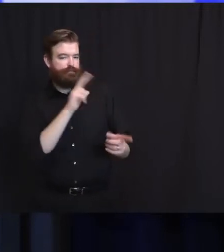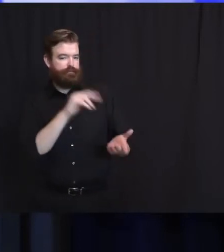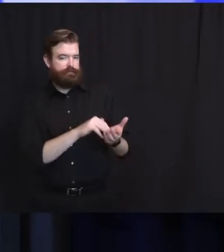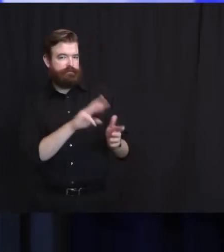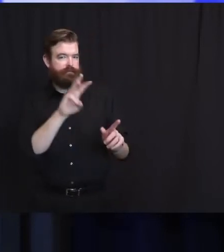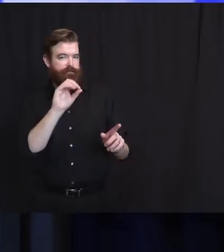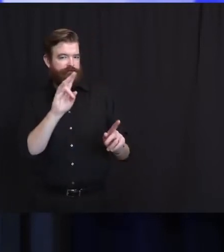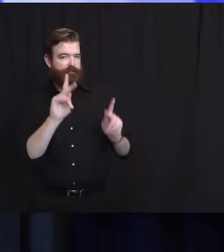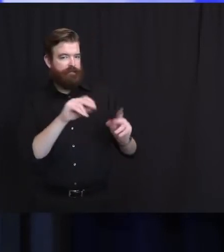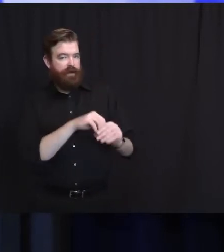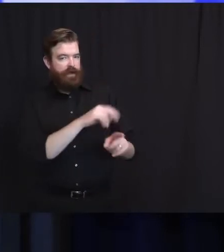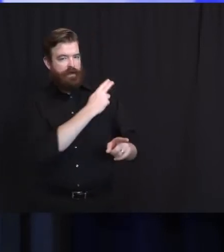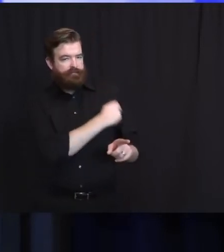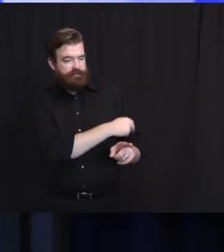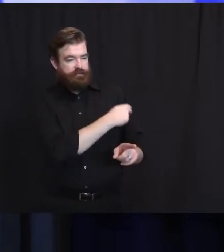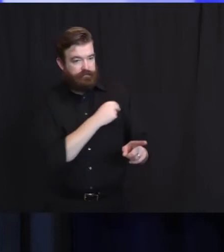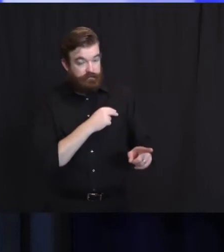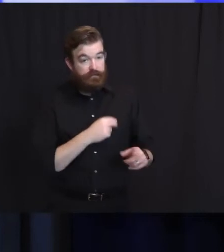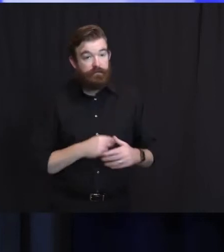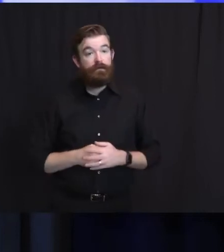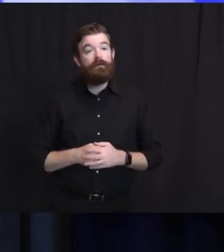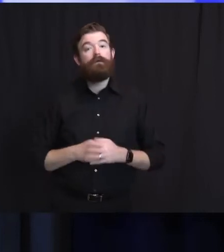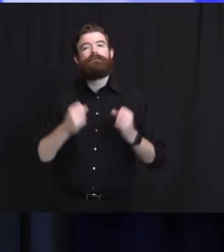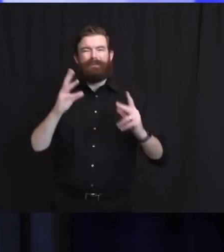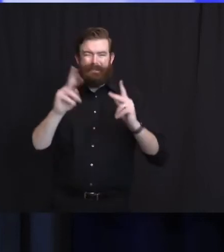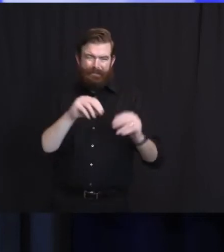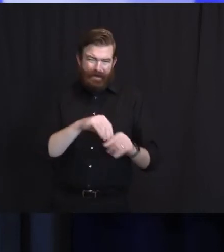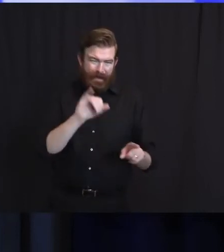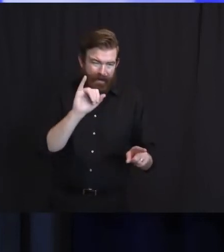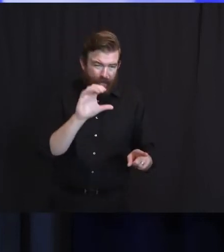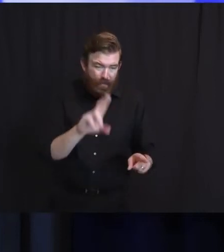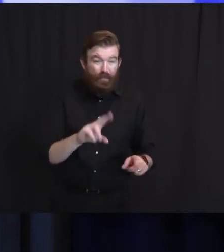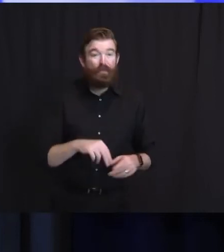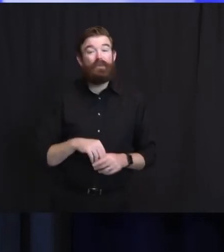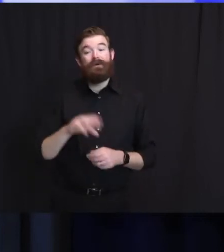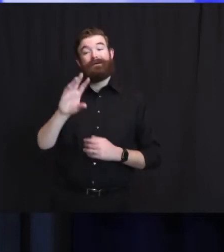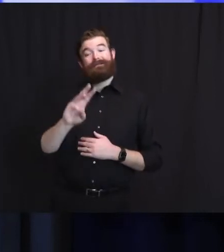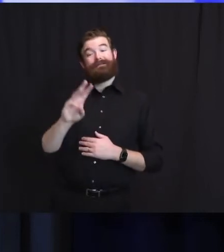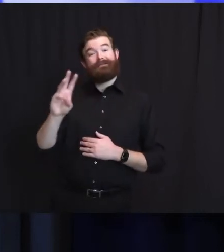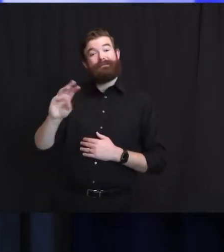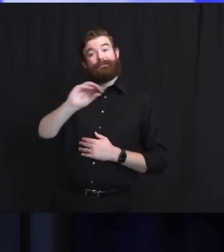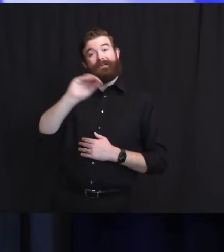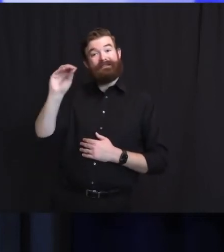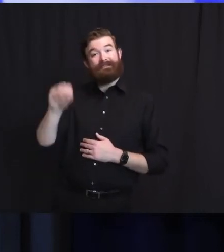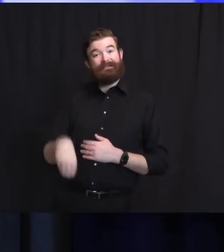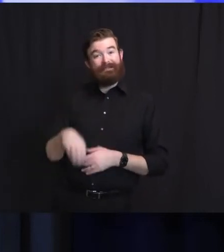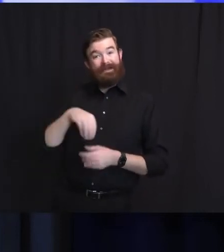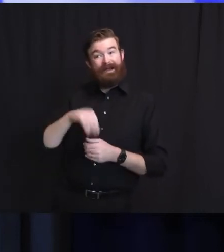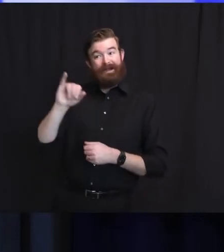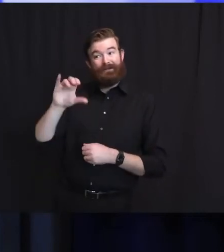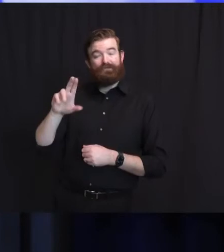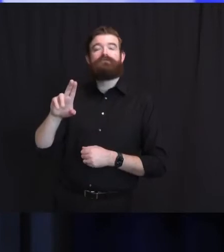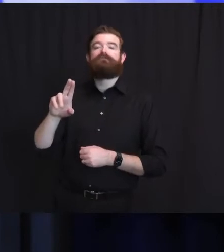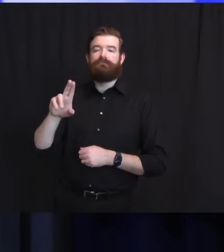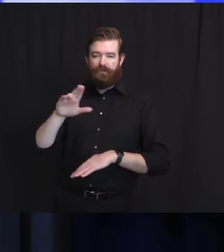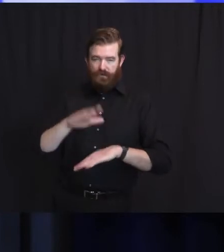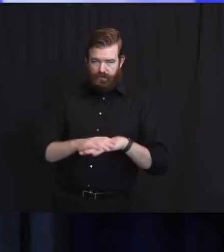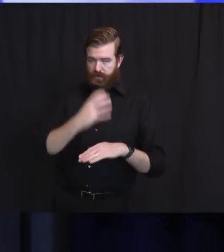and 66% of those patients are on ventilators. There is one new report of